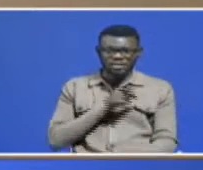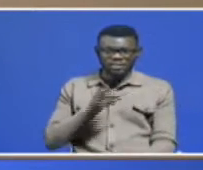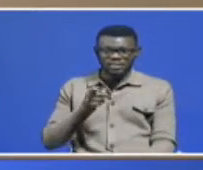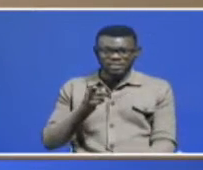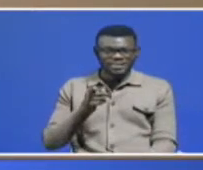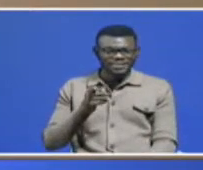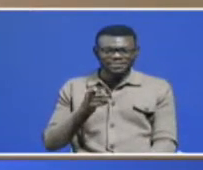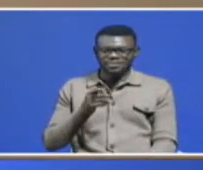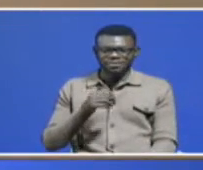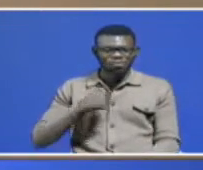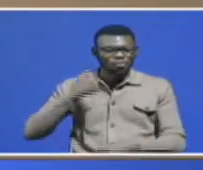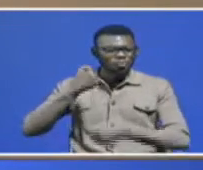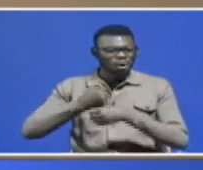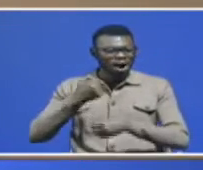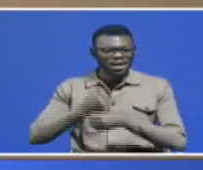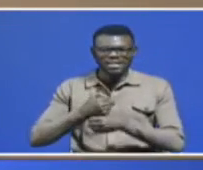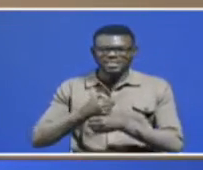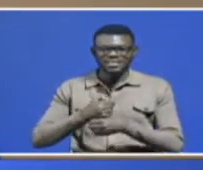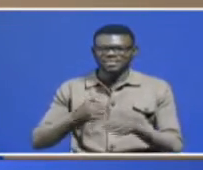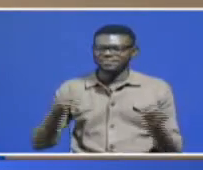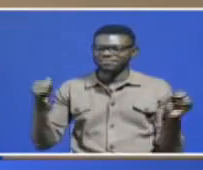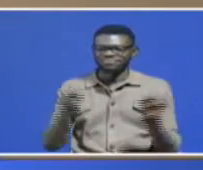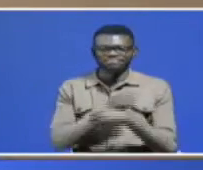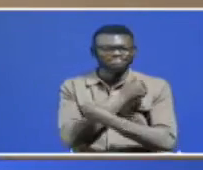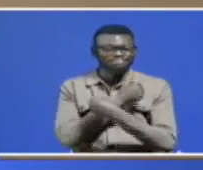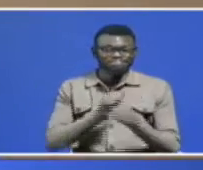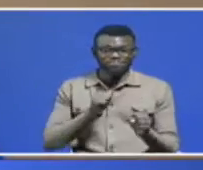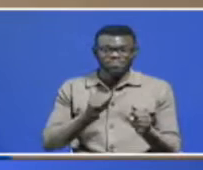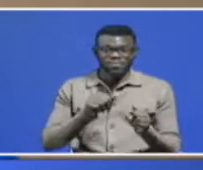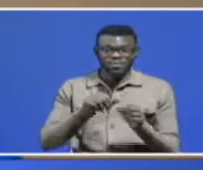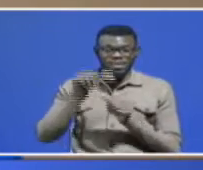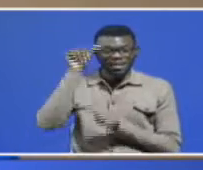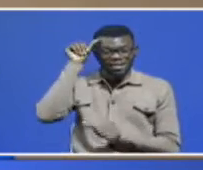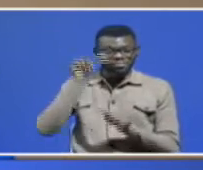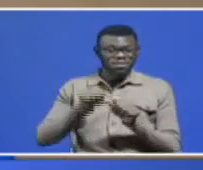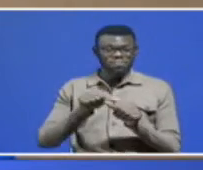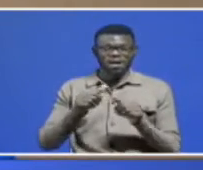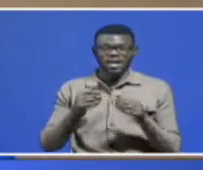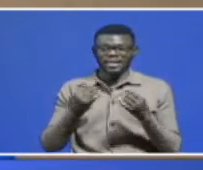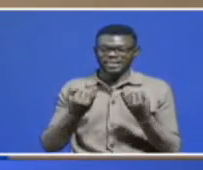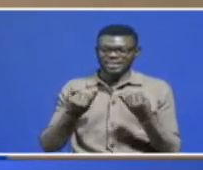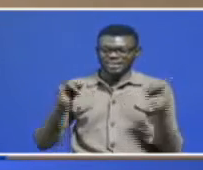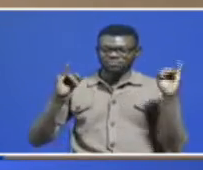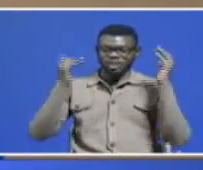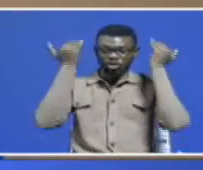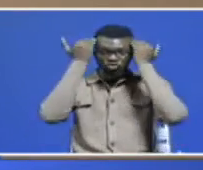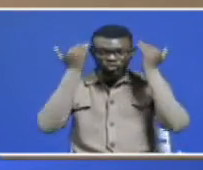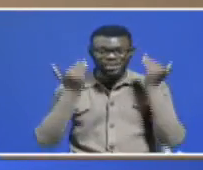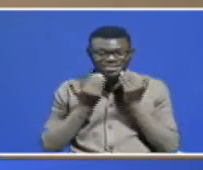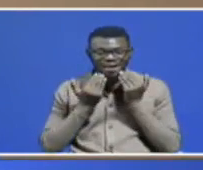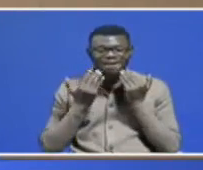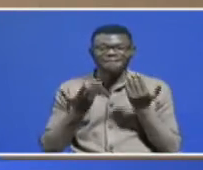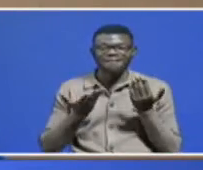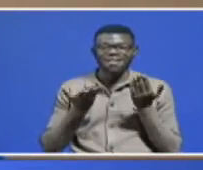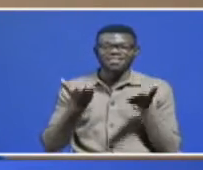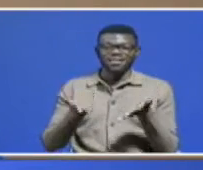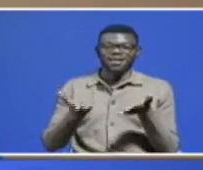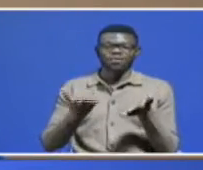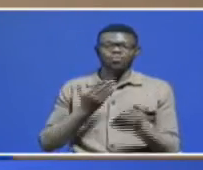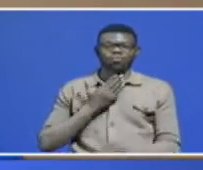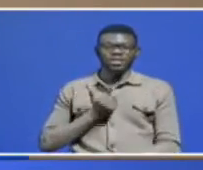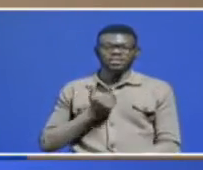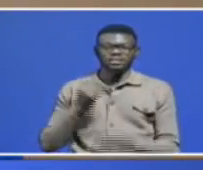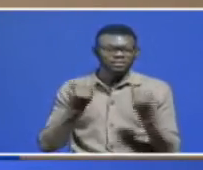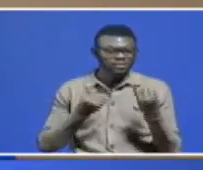will stop operating or working. All right. You remember we are talking about an independent judiciary, independent